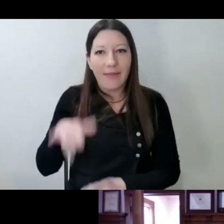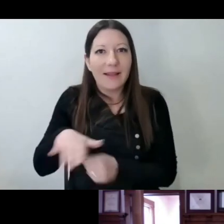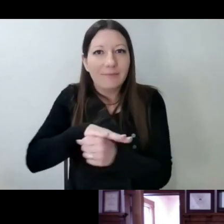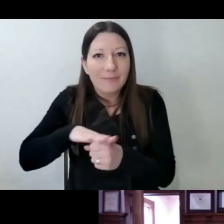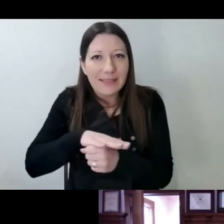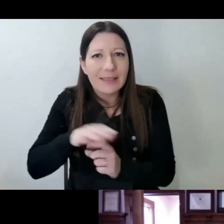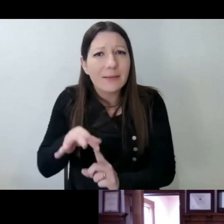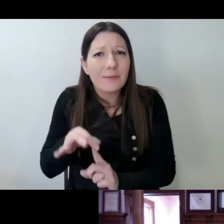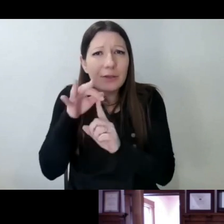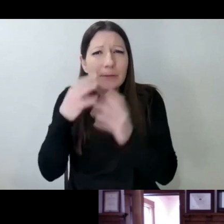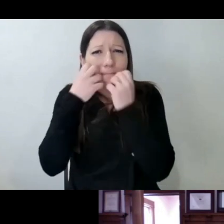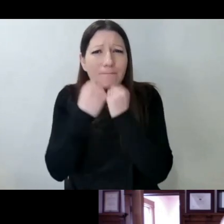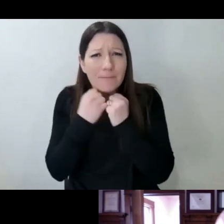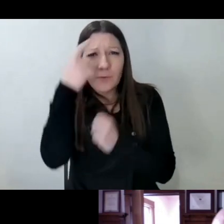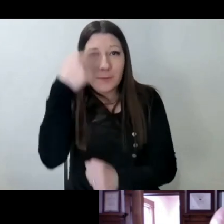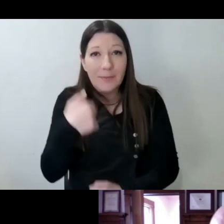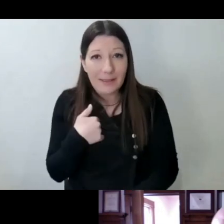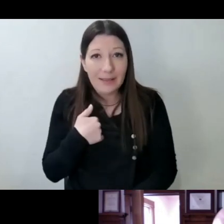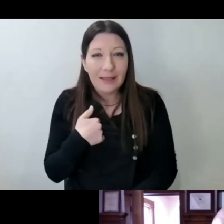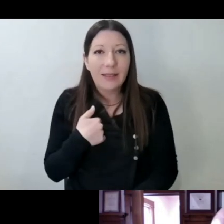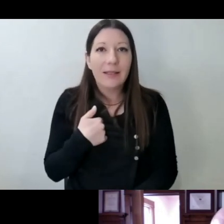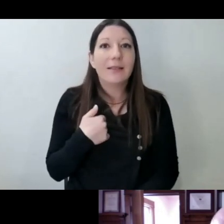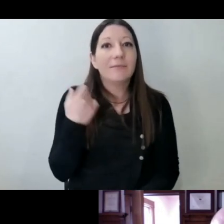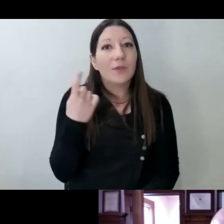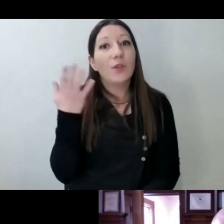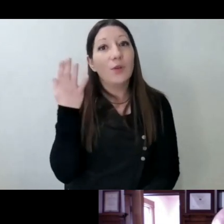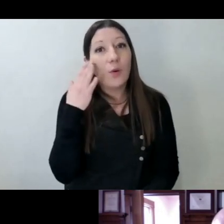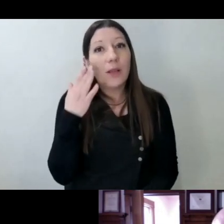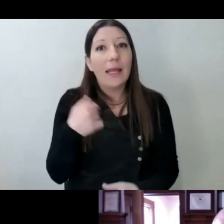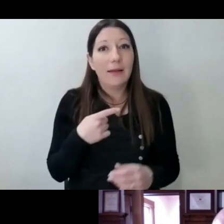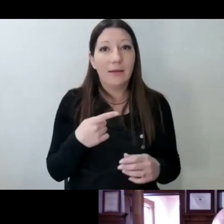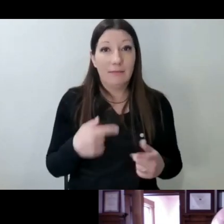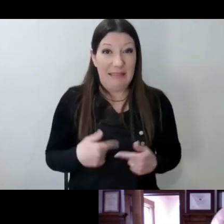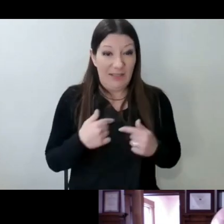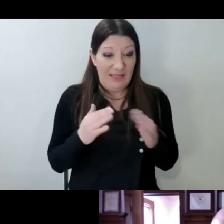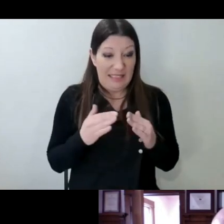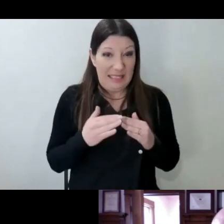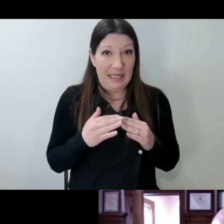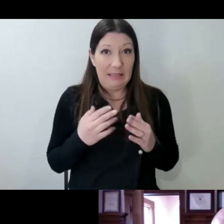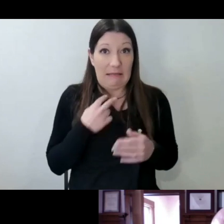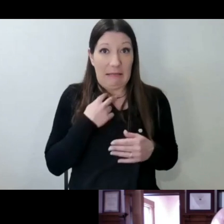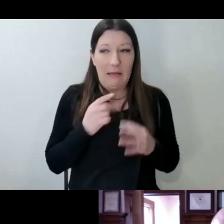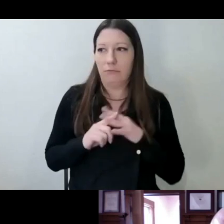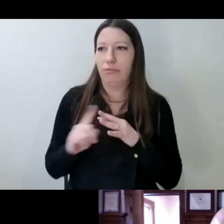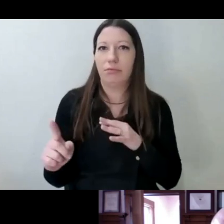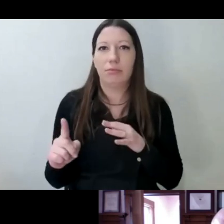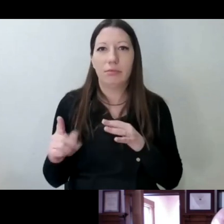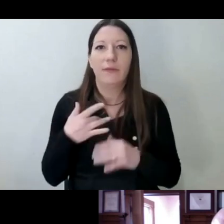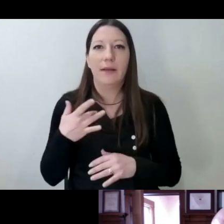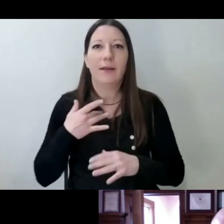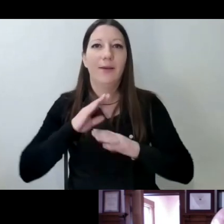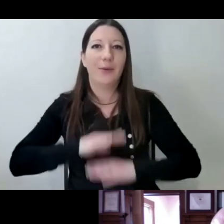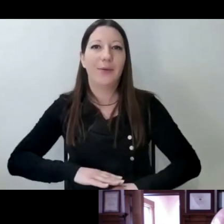And going there and being able to get out of the city and be in this kind of rural setting is very important for my mental